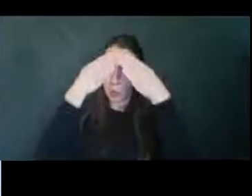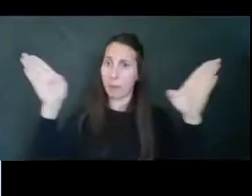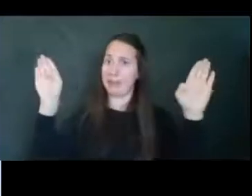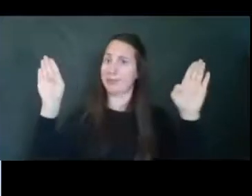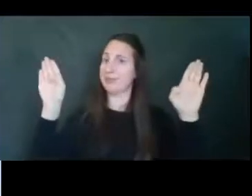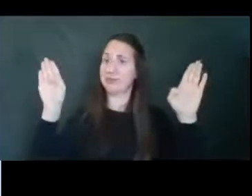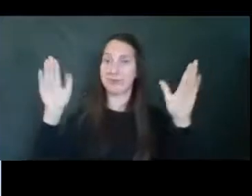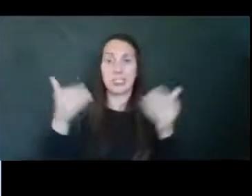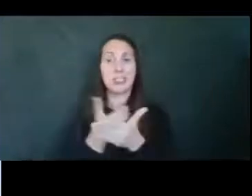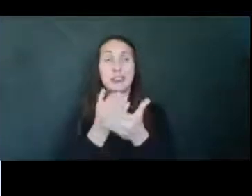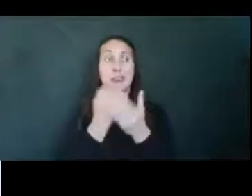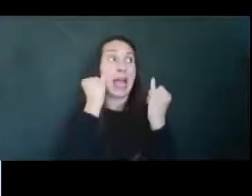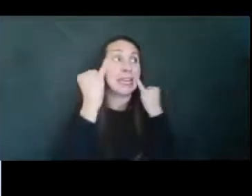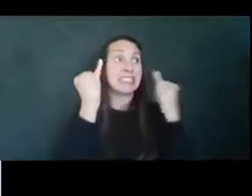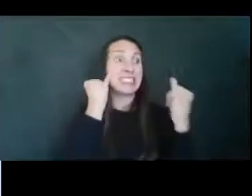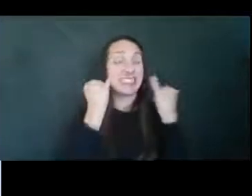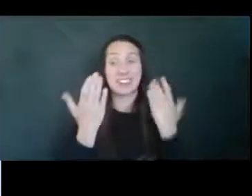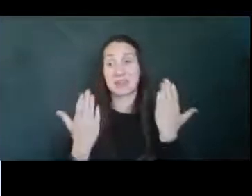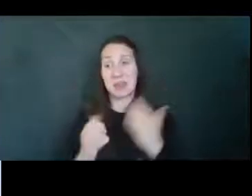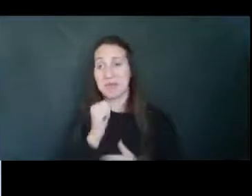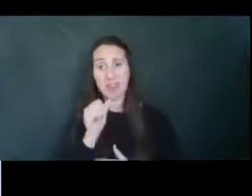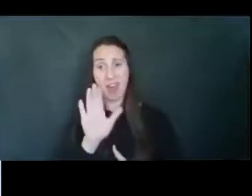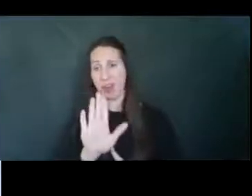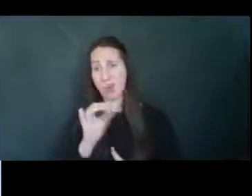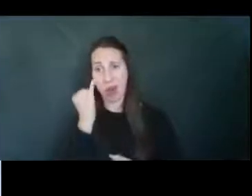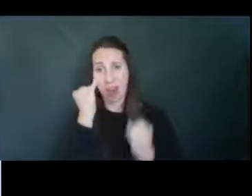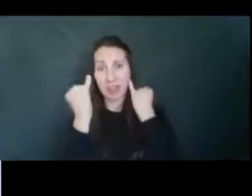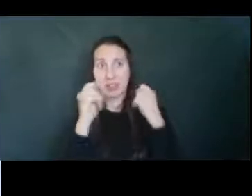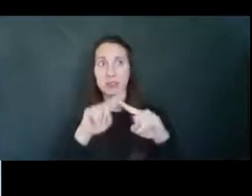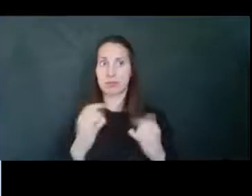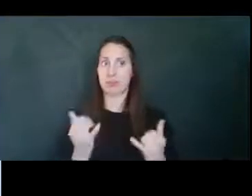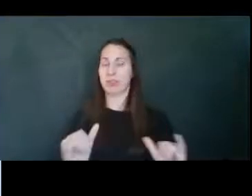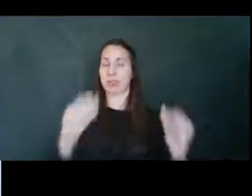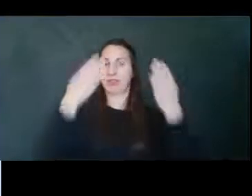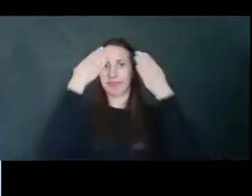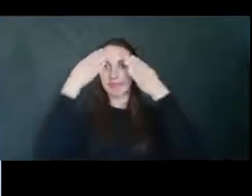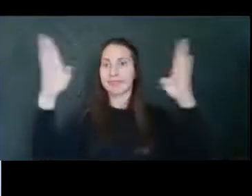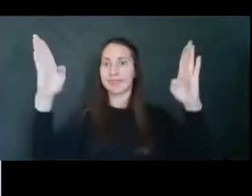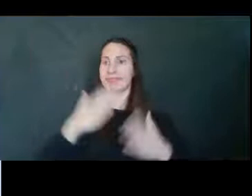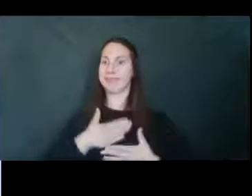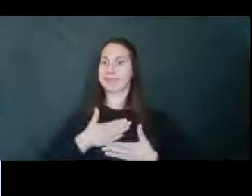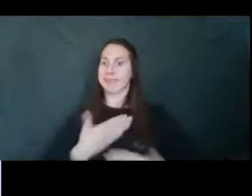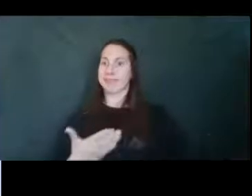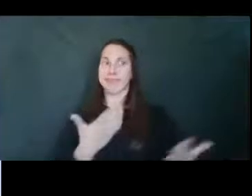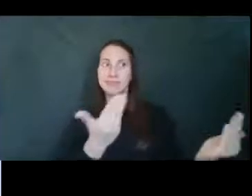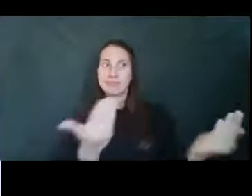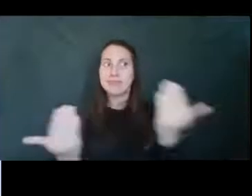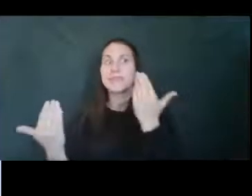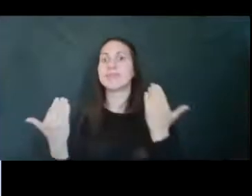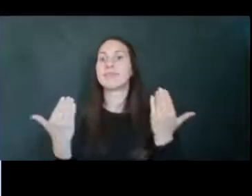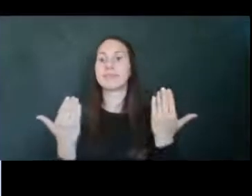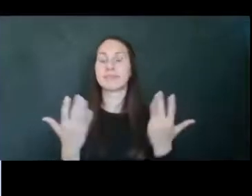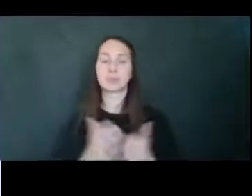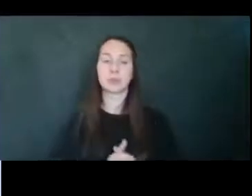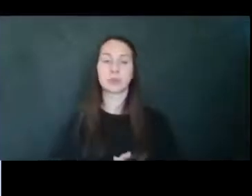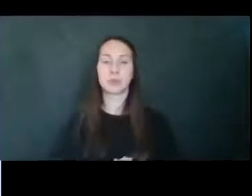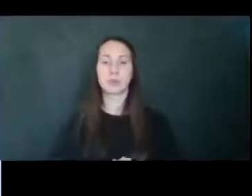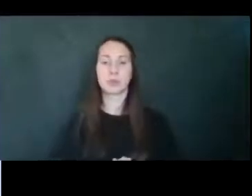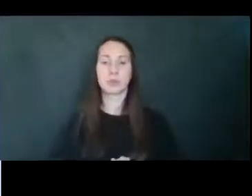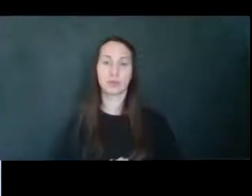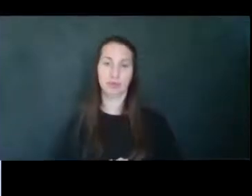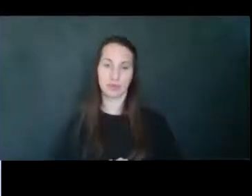yours. We come in as staff people, as lay leaders, taking leadership in these programs. I always like the